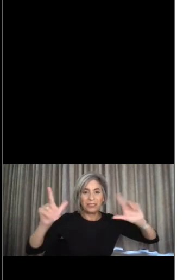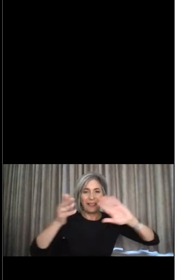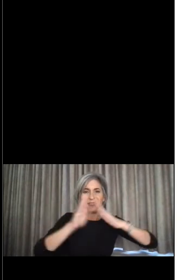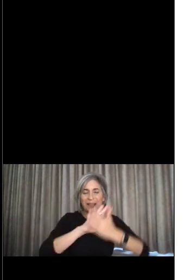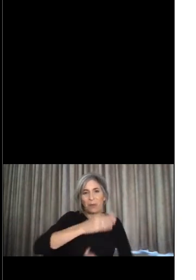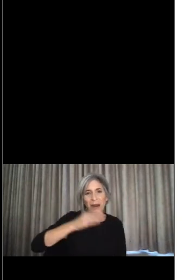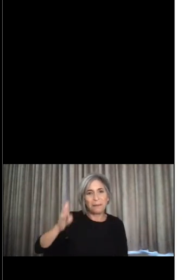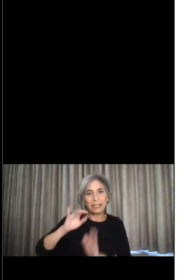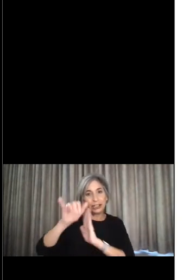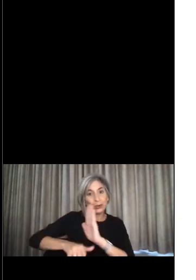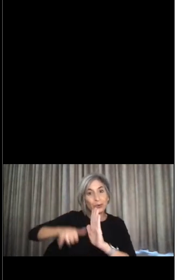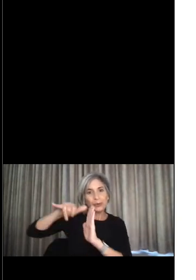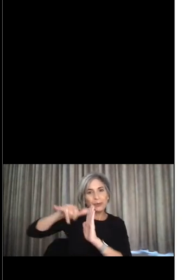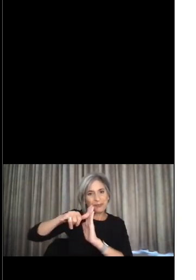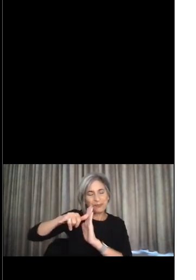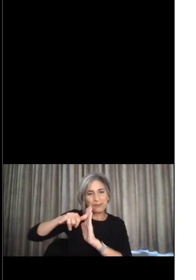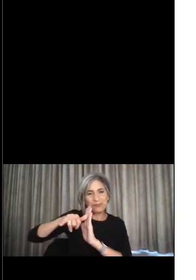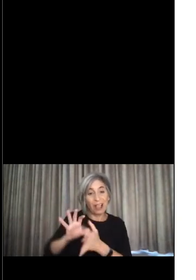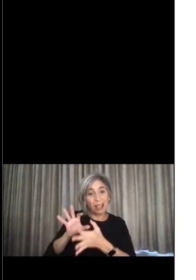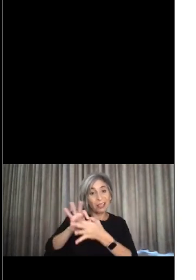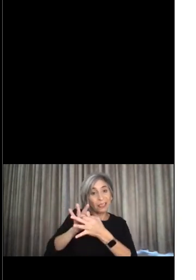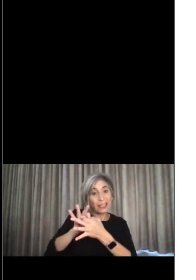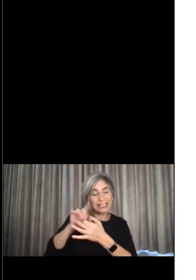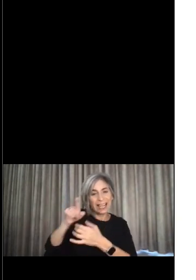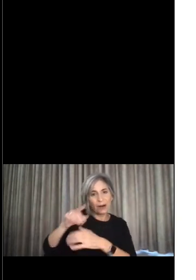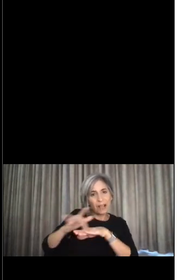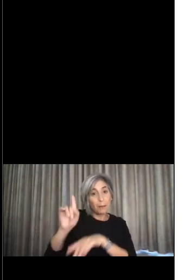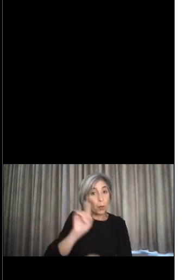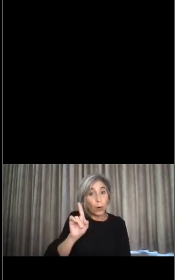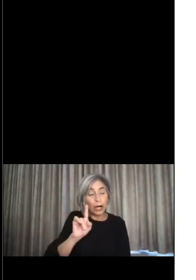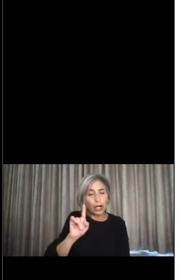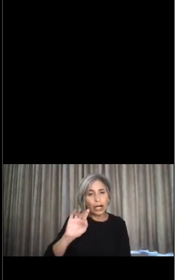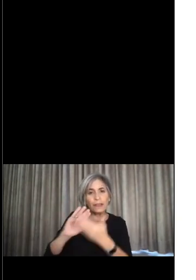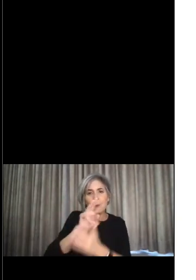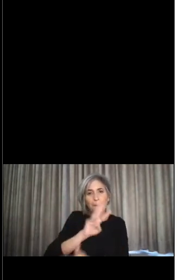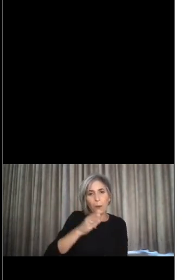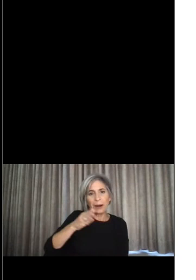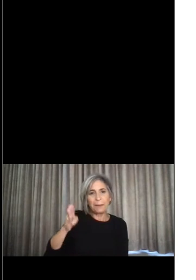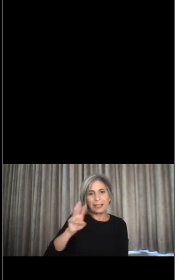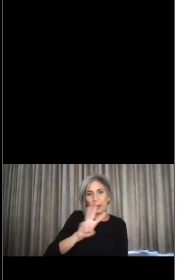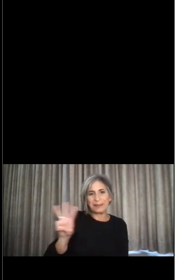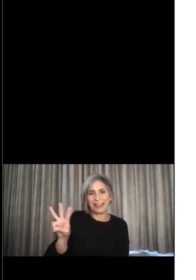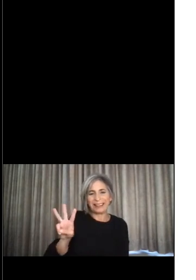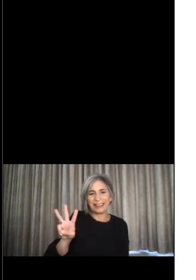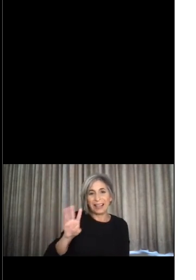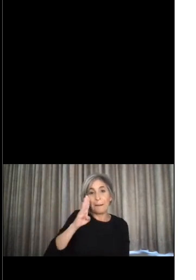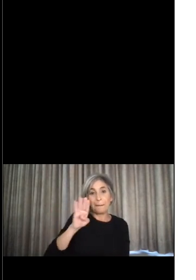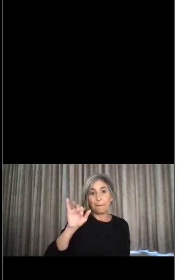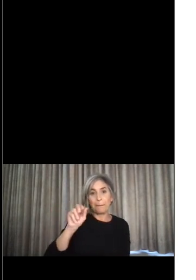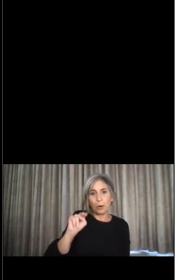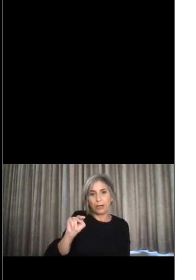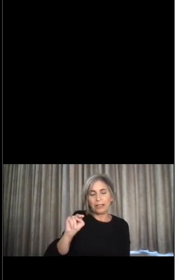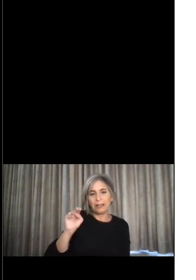Beach's YouTube channel. Links to that channel are available on the City of Boynton Beach's website at